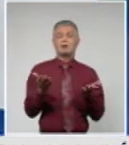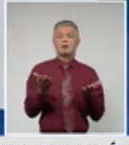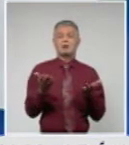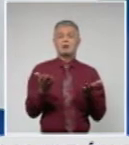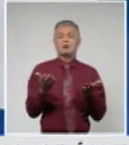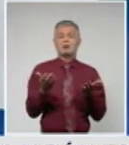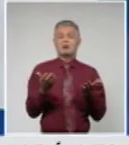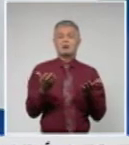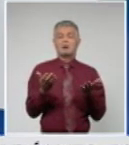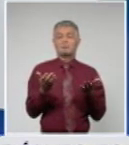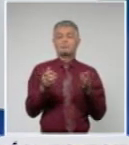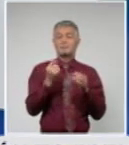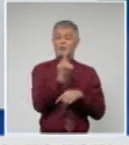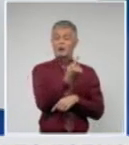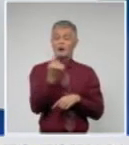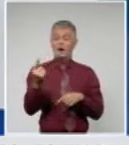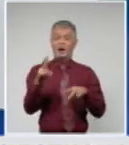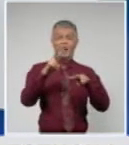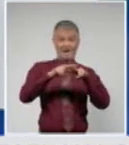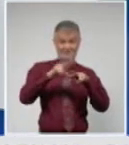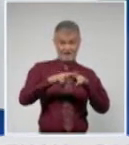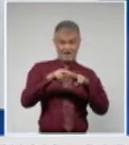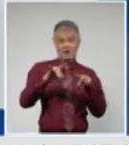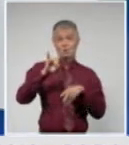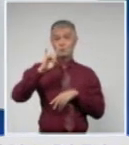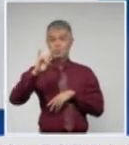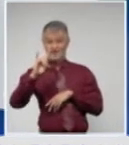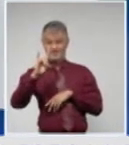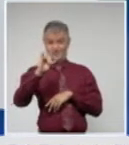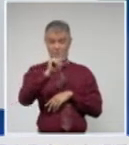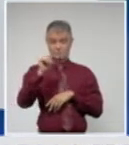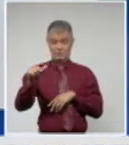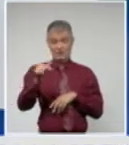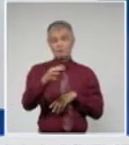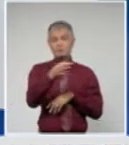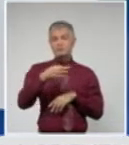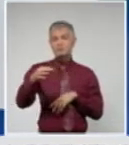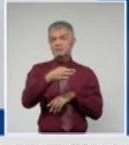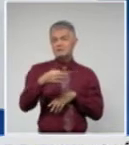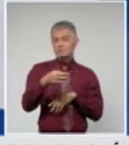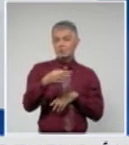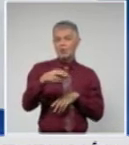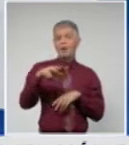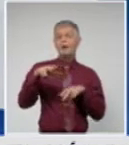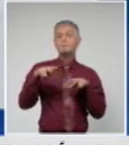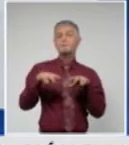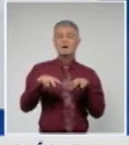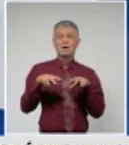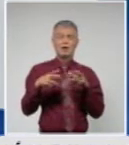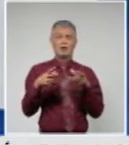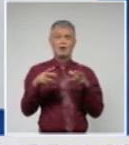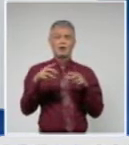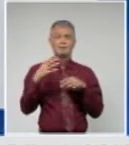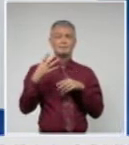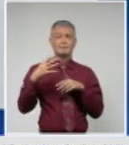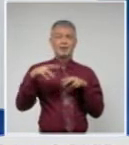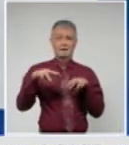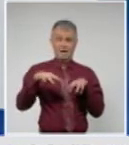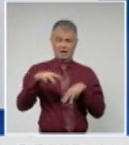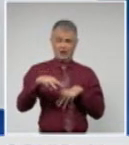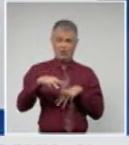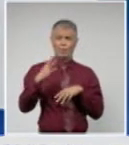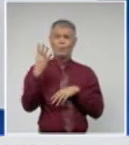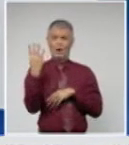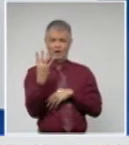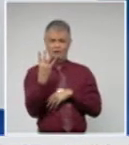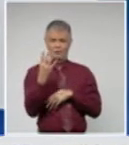to the municipalities of Marianao with 4, and 1 each to Arroyo Naranjo, Plaza